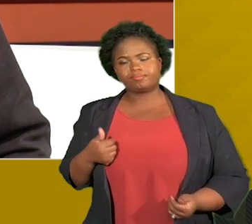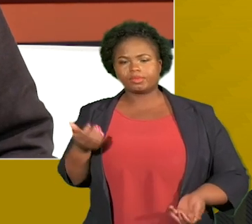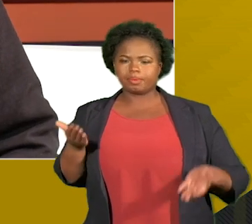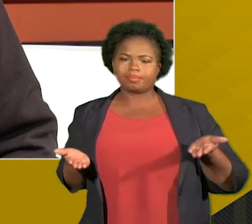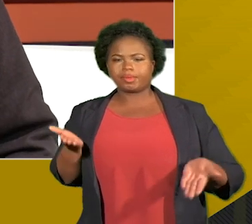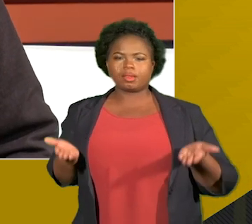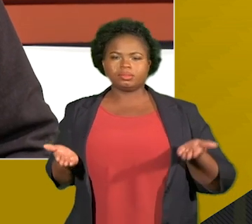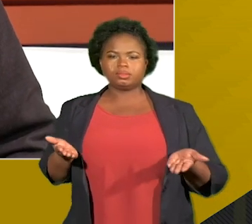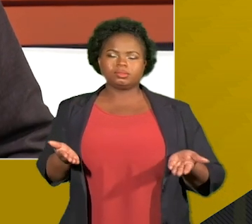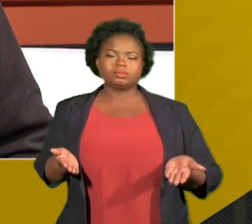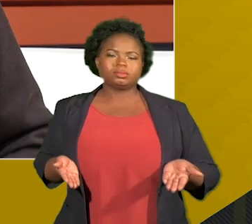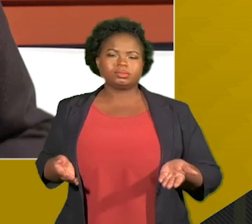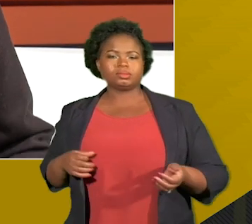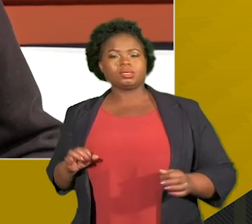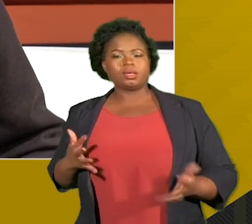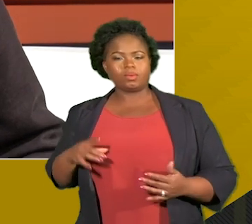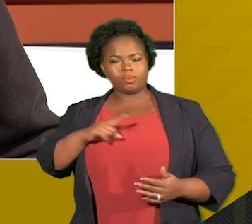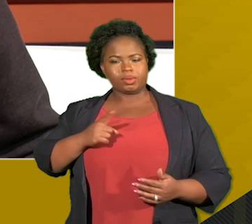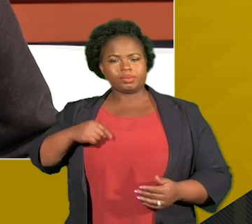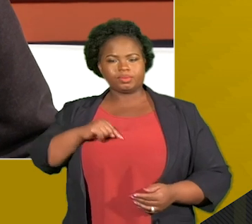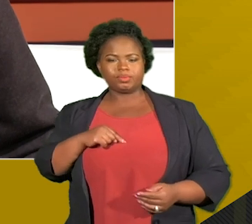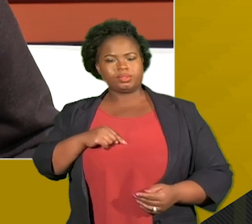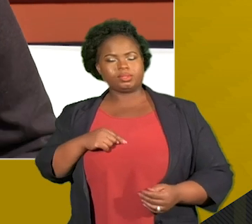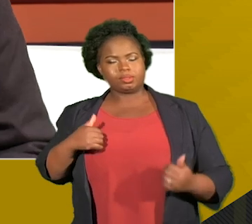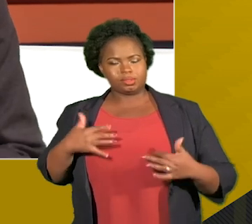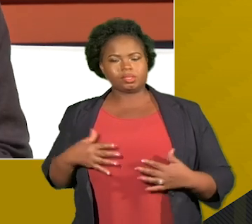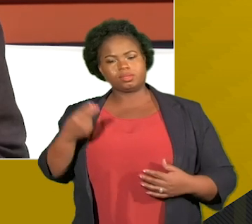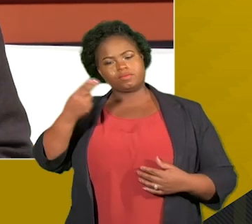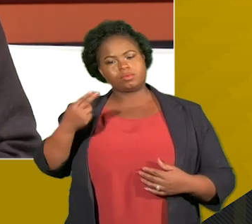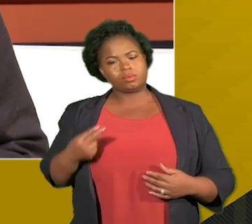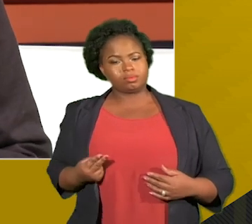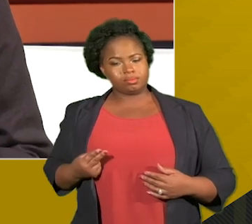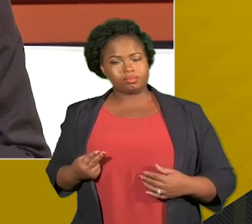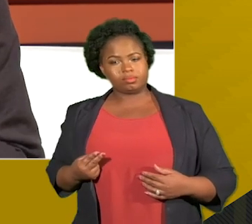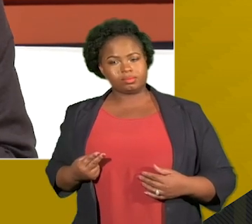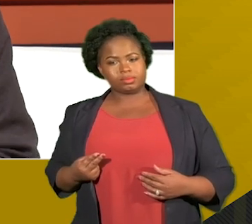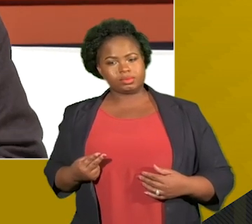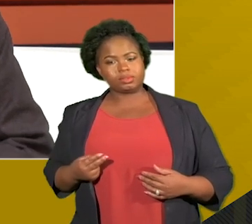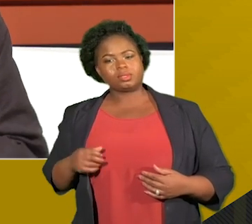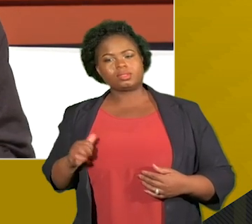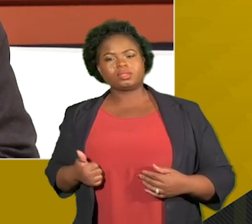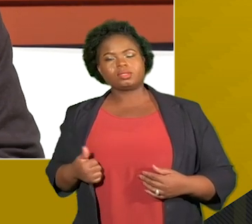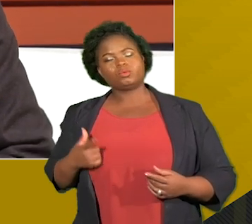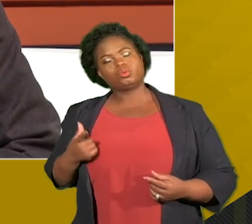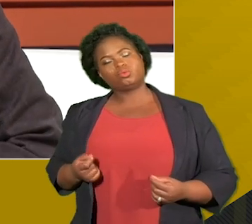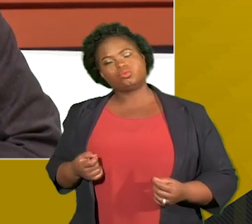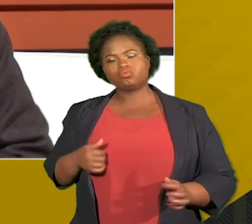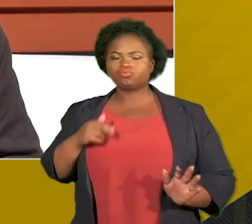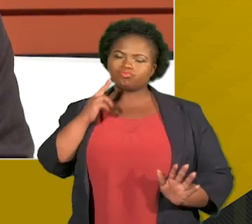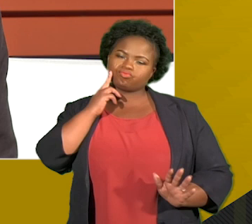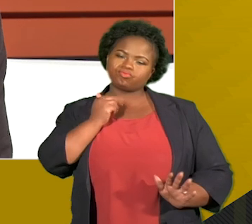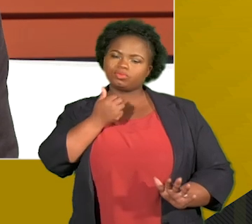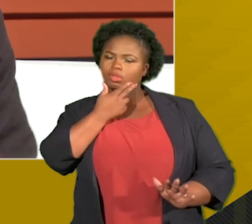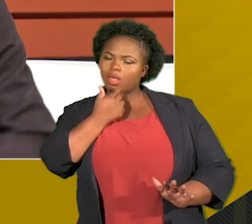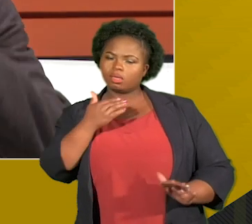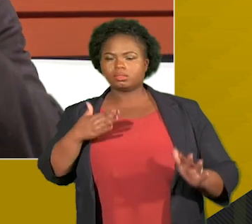it is we're artists at the beginning, right? But then we do the very lovely administrative stuff